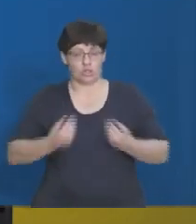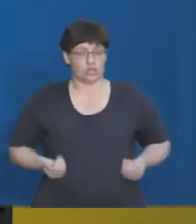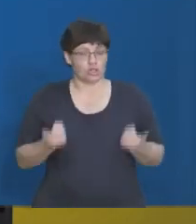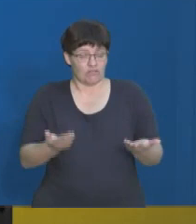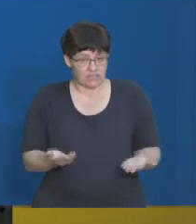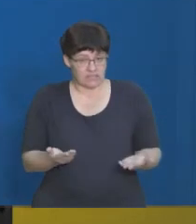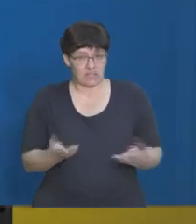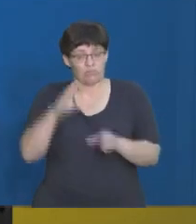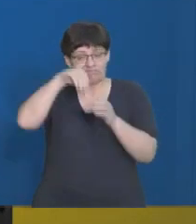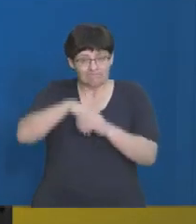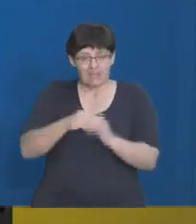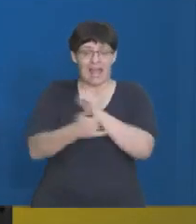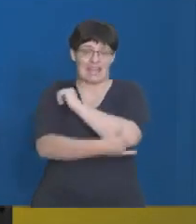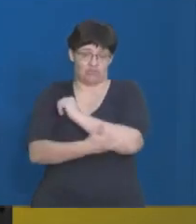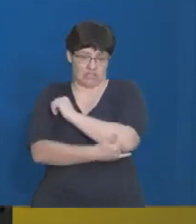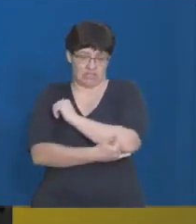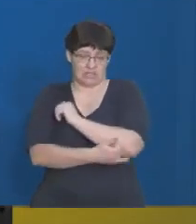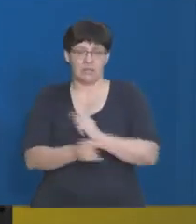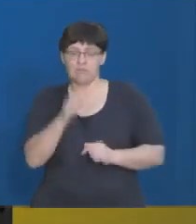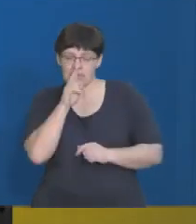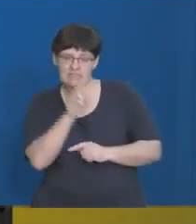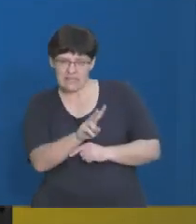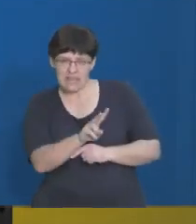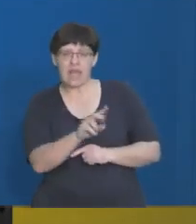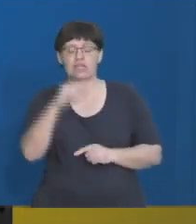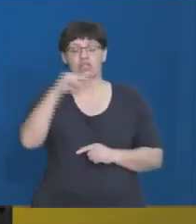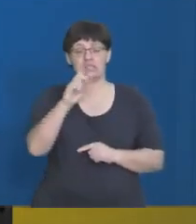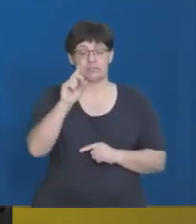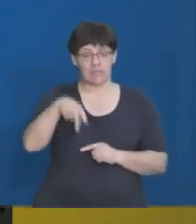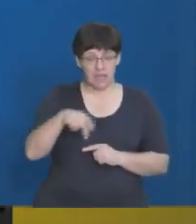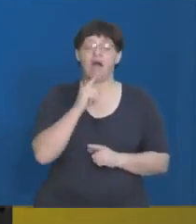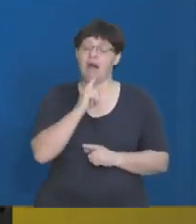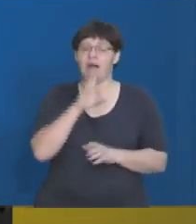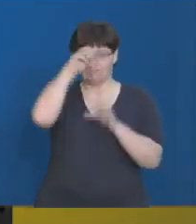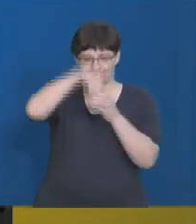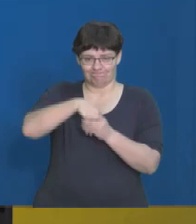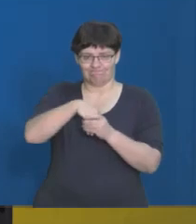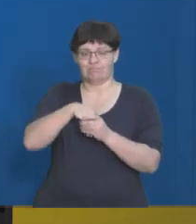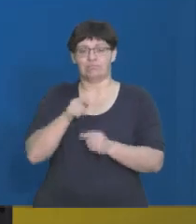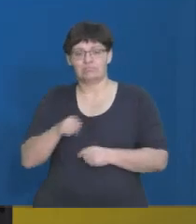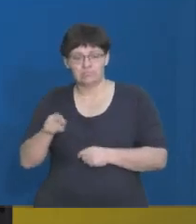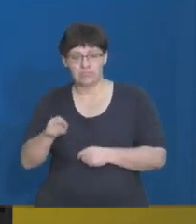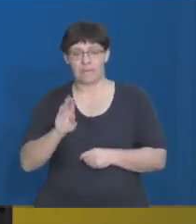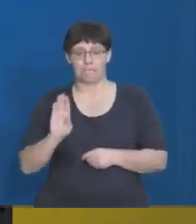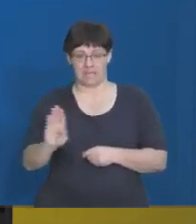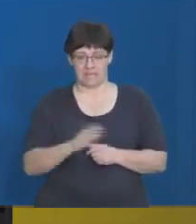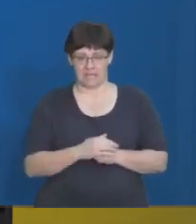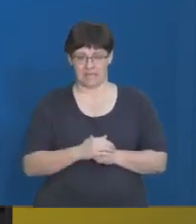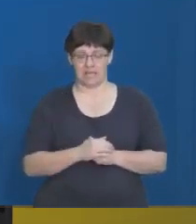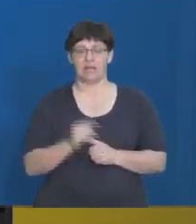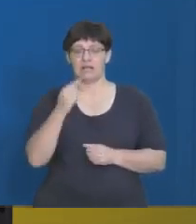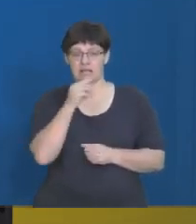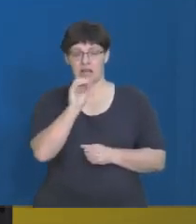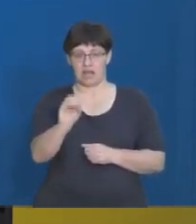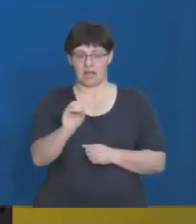are produced within the country. And then you would find that gross domestic product has been included under B. So you are going to come